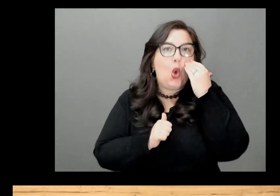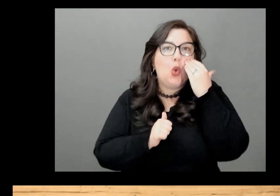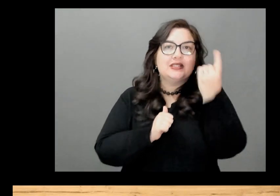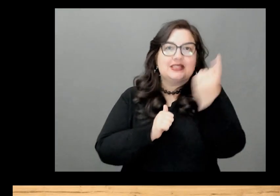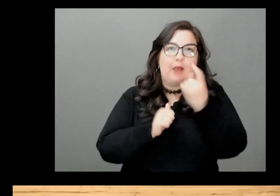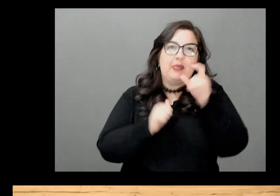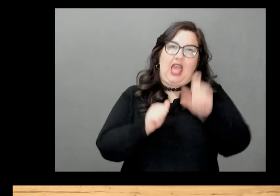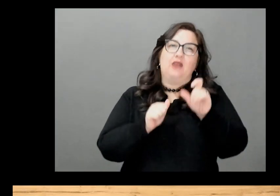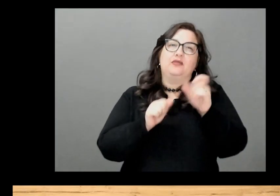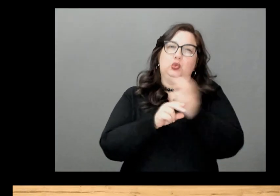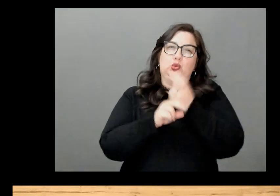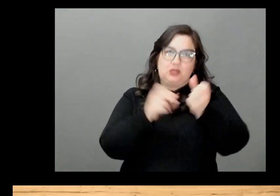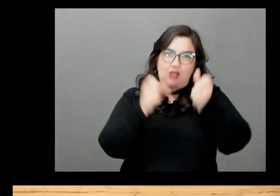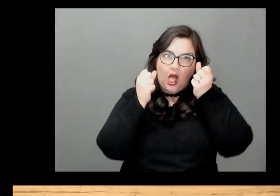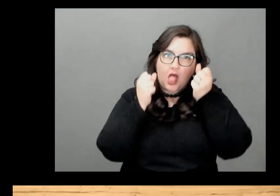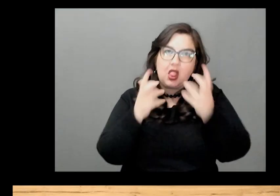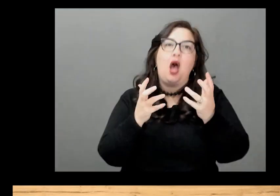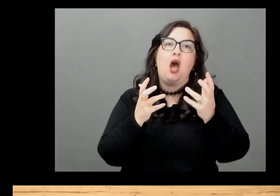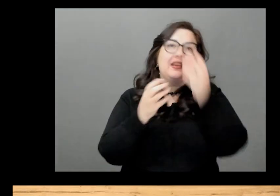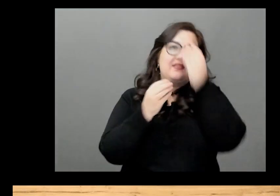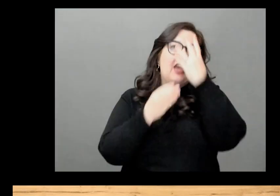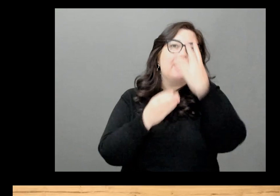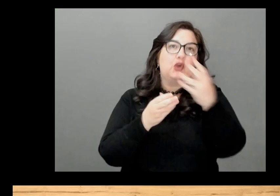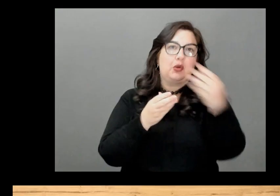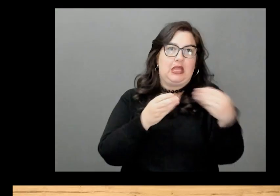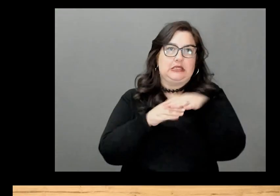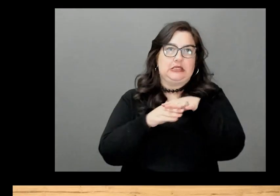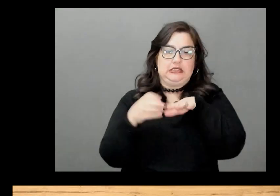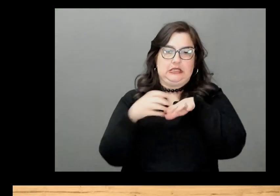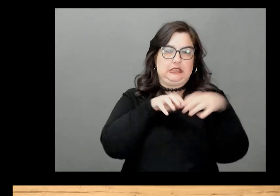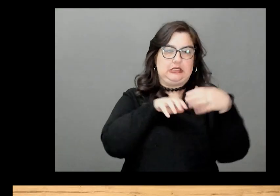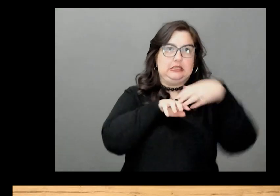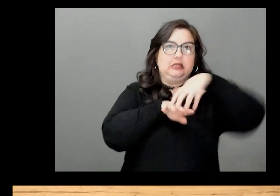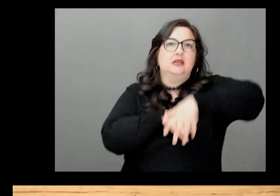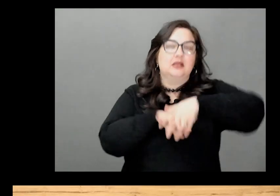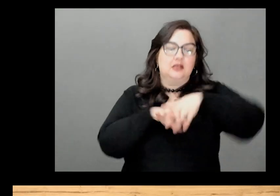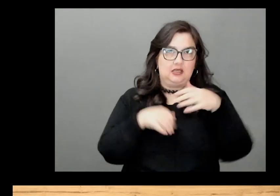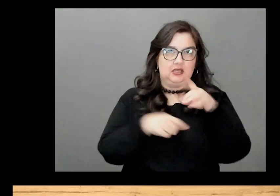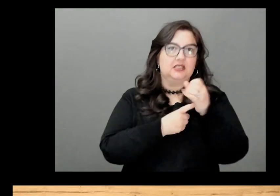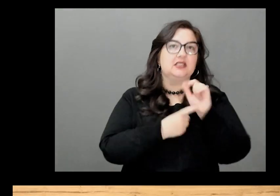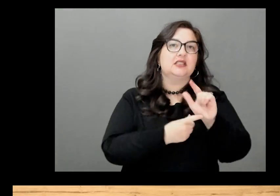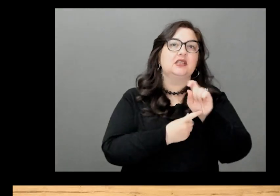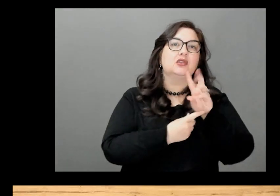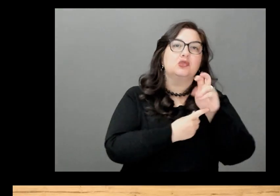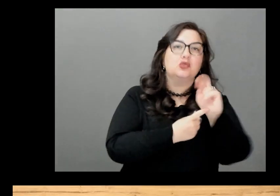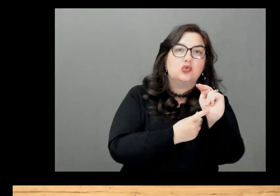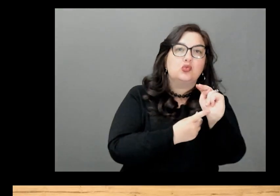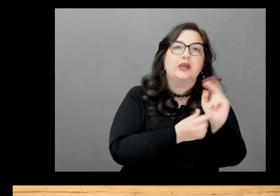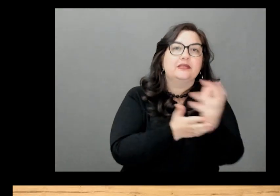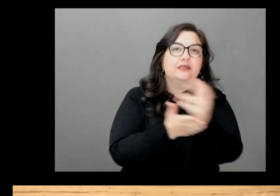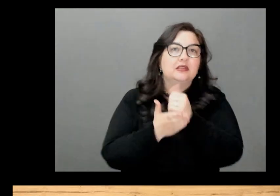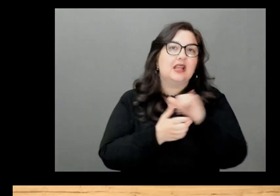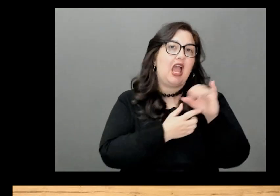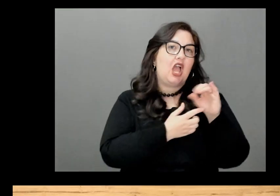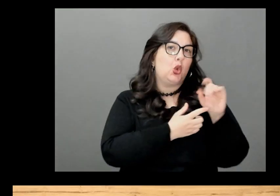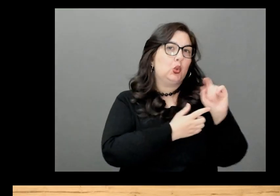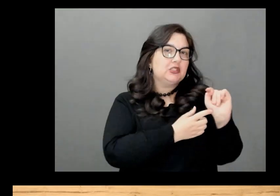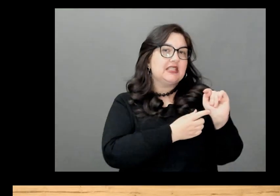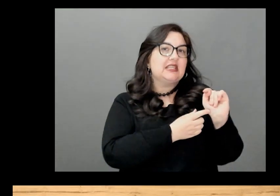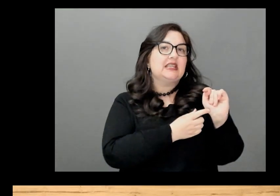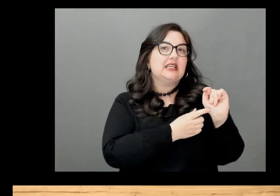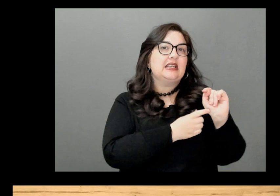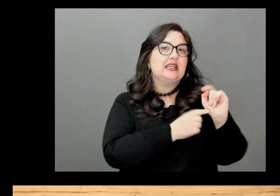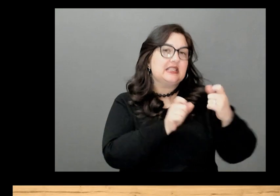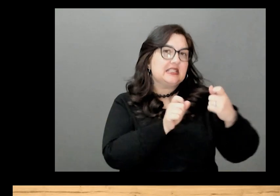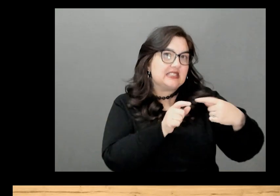of information together. So digital twins, we find, often combine things from IoT sensors, line